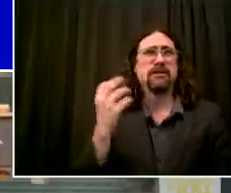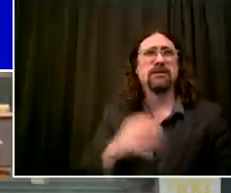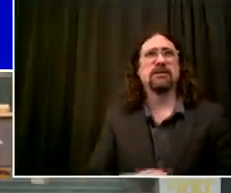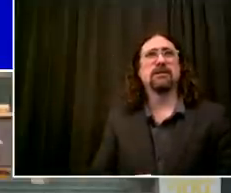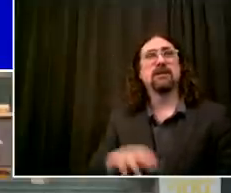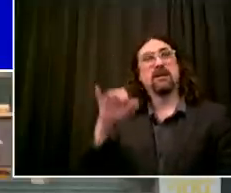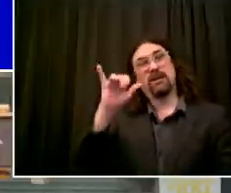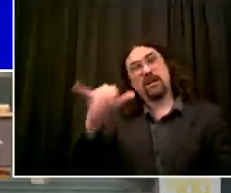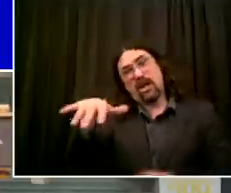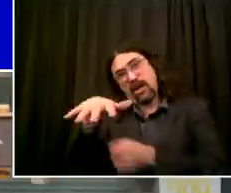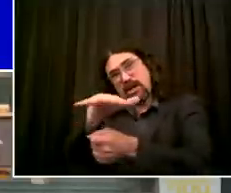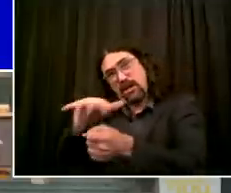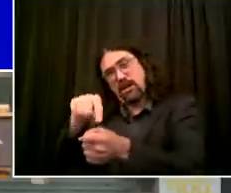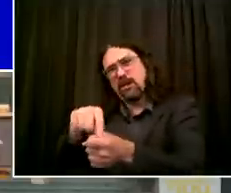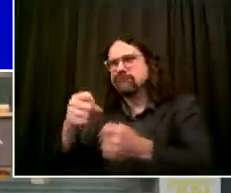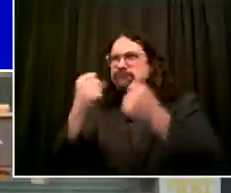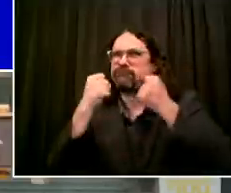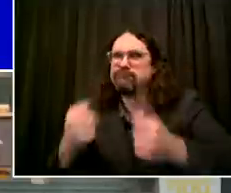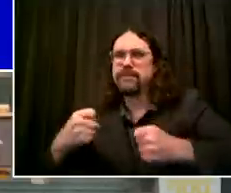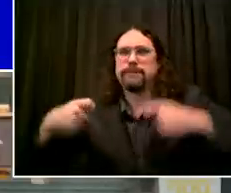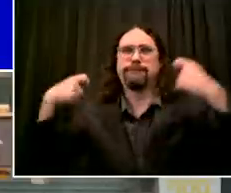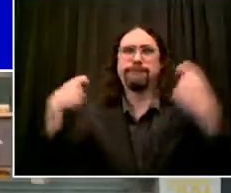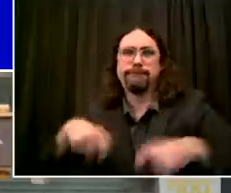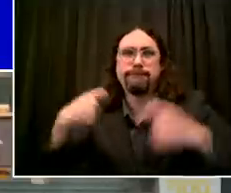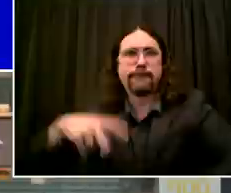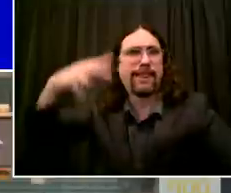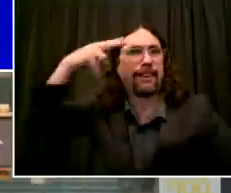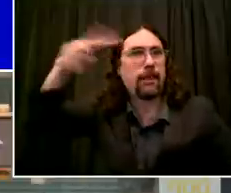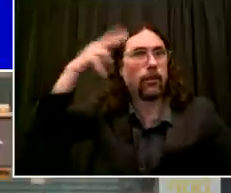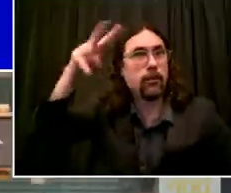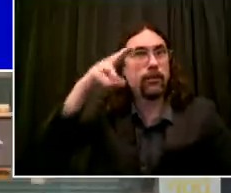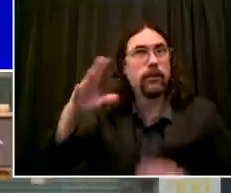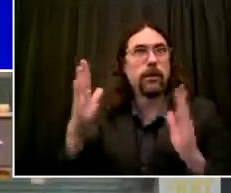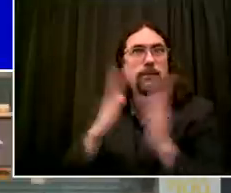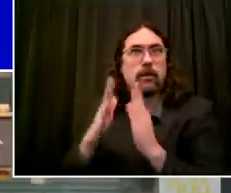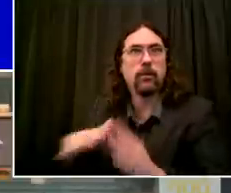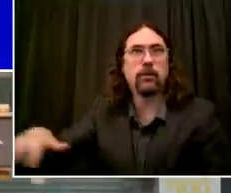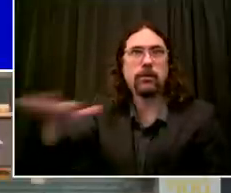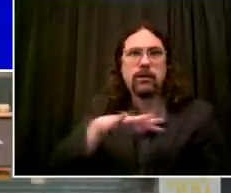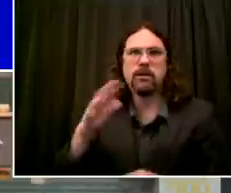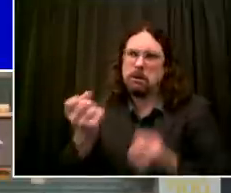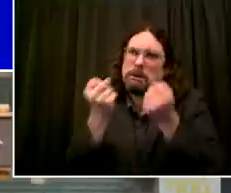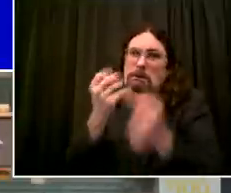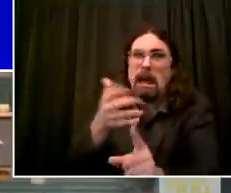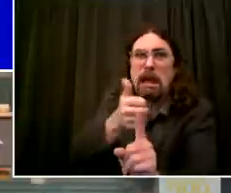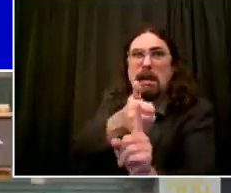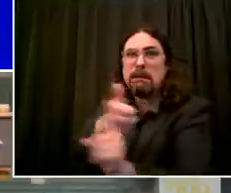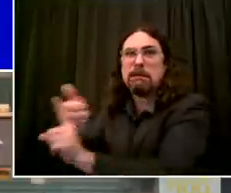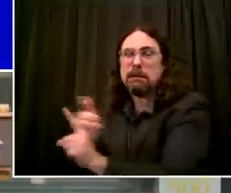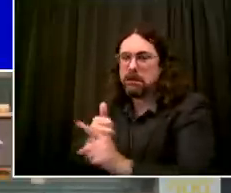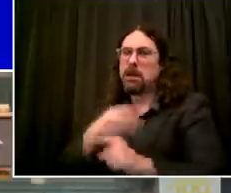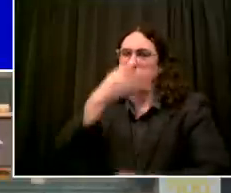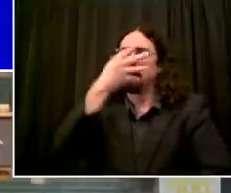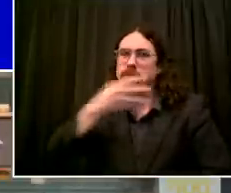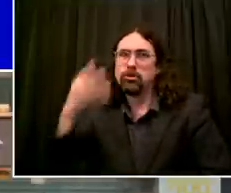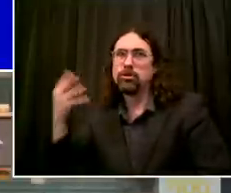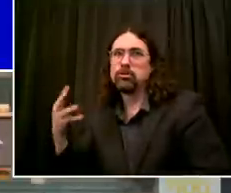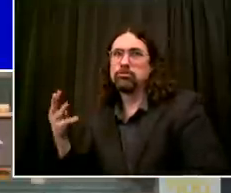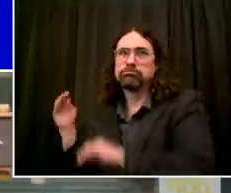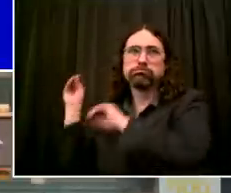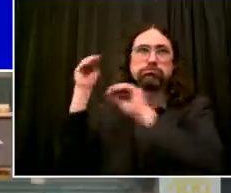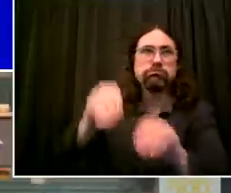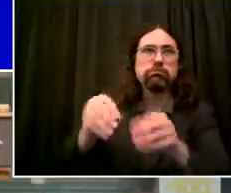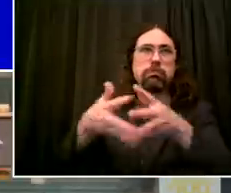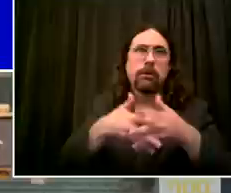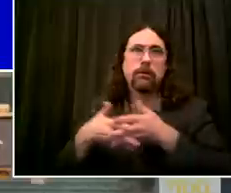were immigrants. Some grew up in the area. But what they had in common was working people who had created something to serve